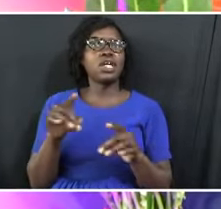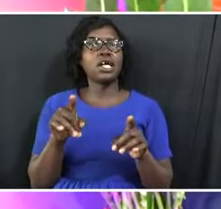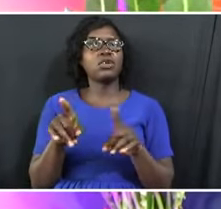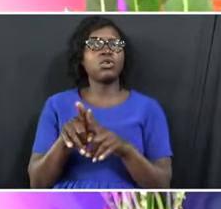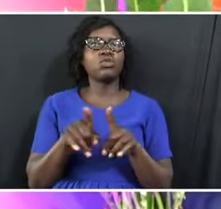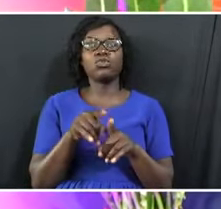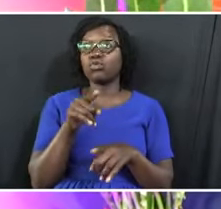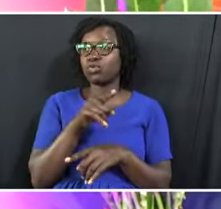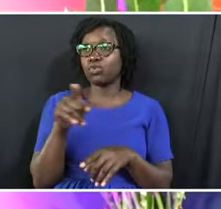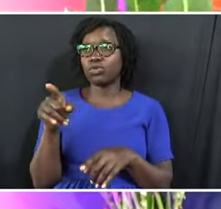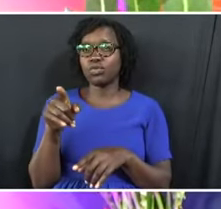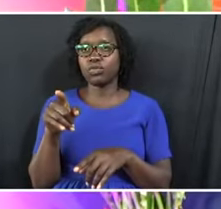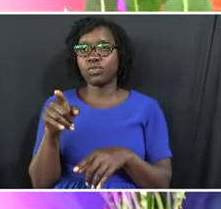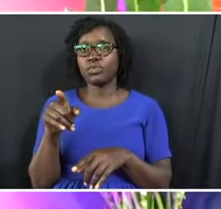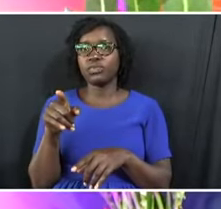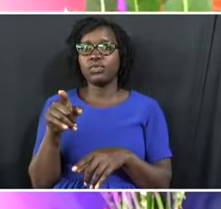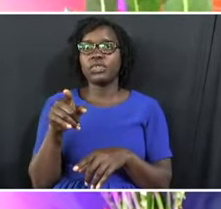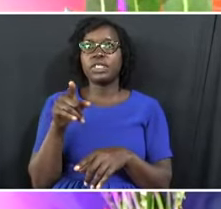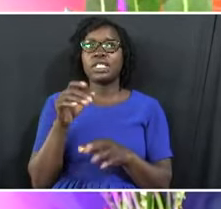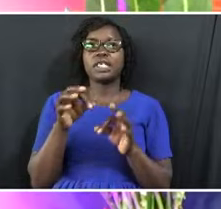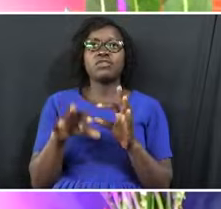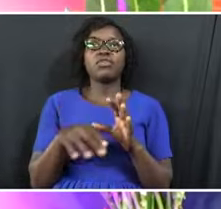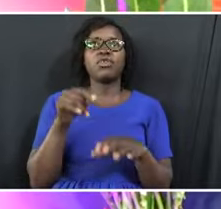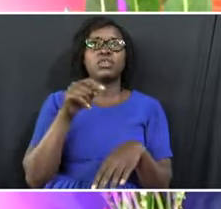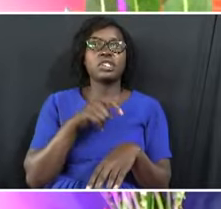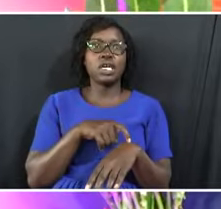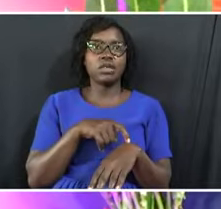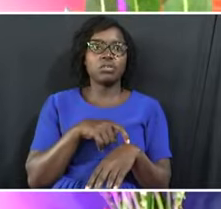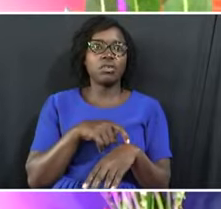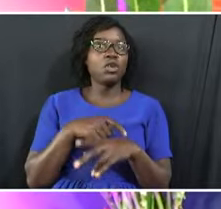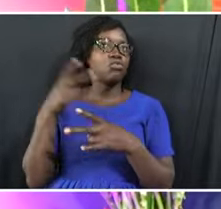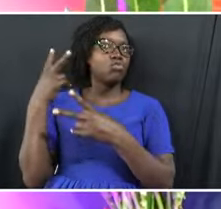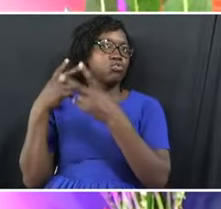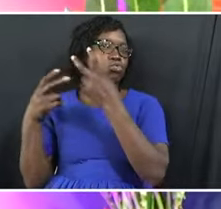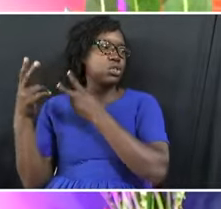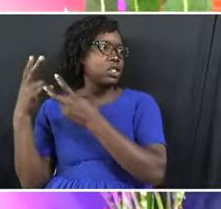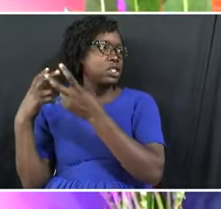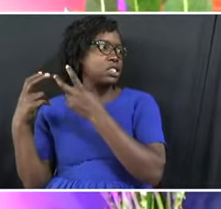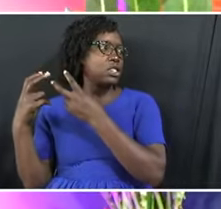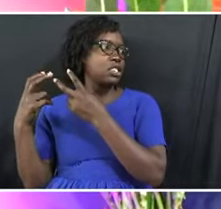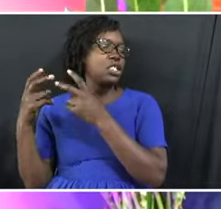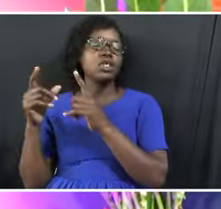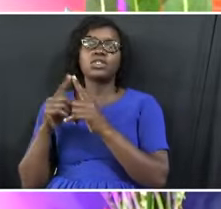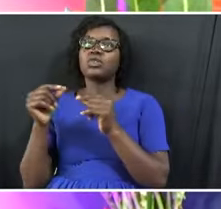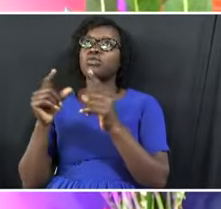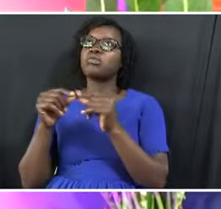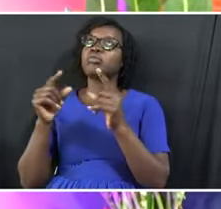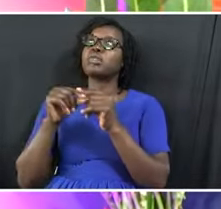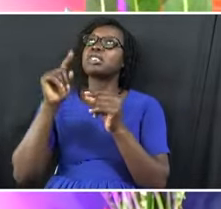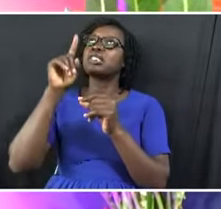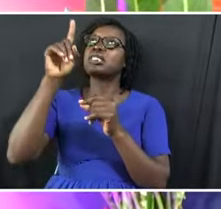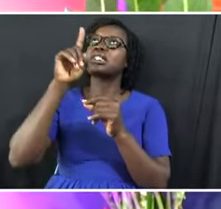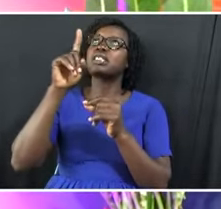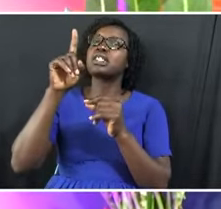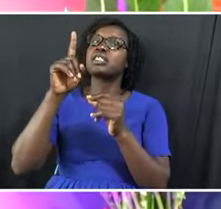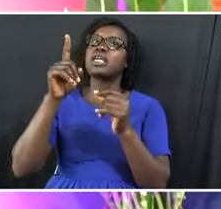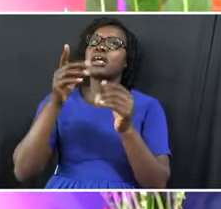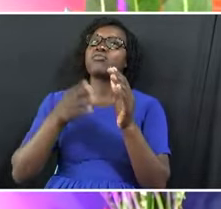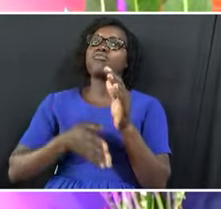you, if you found time to listen to His messages throughout the